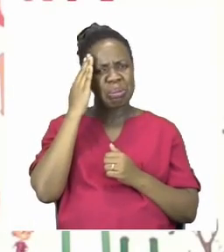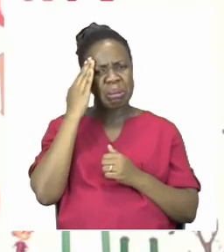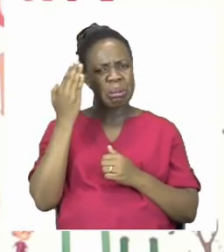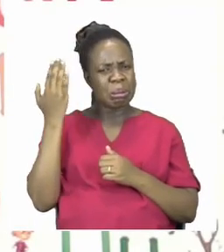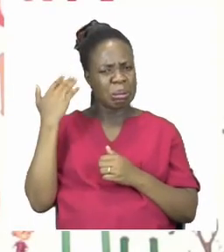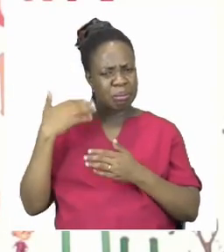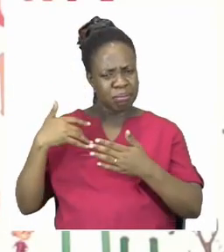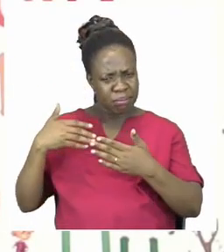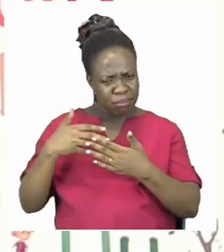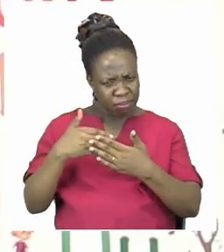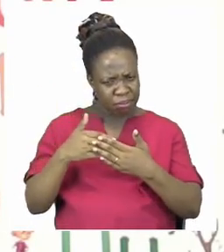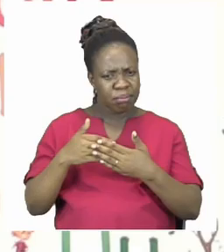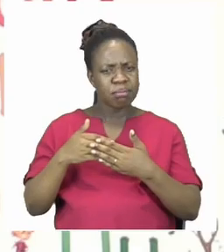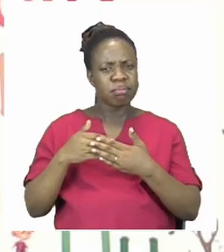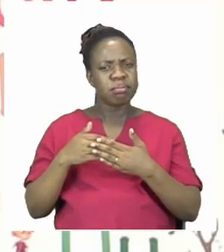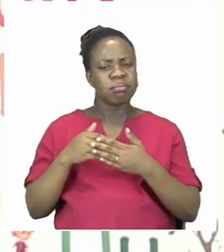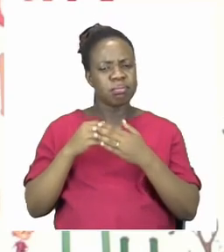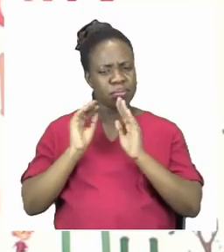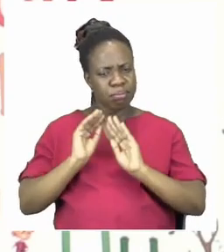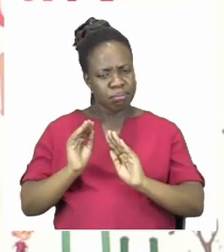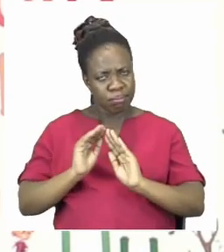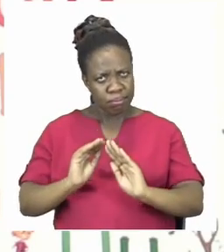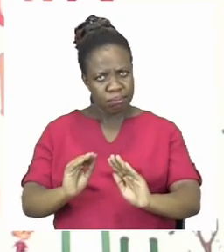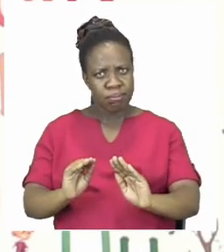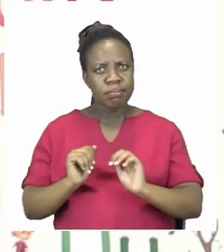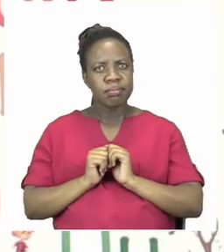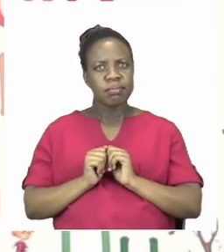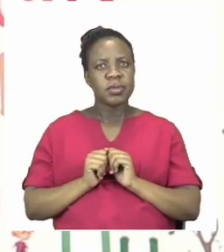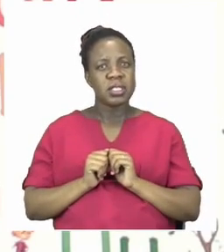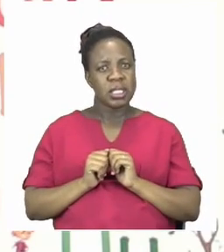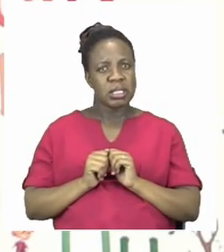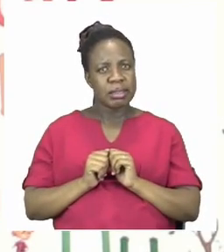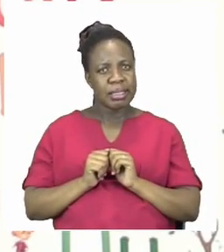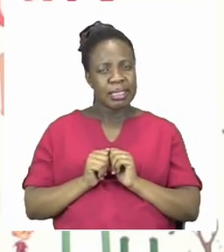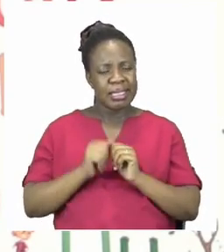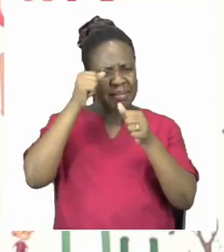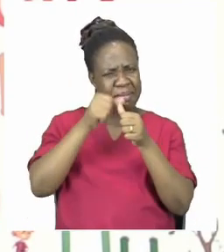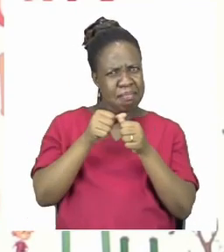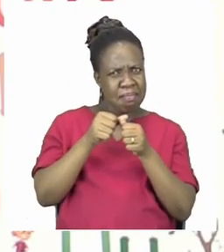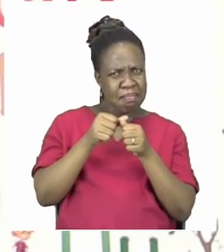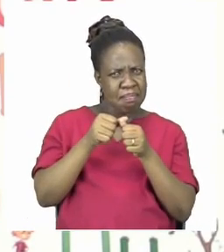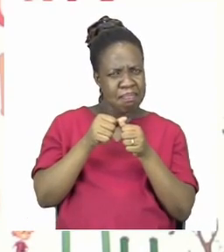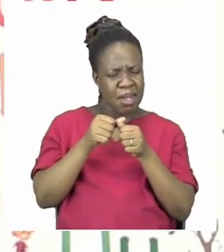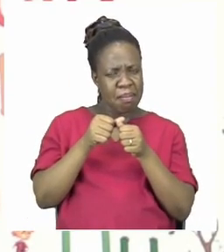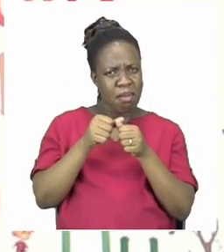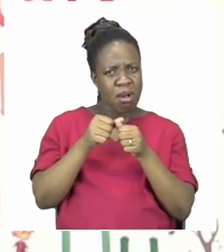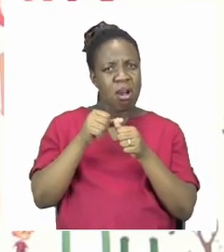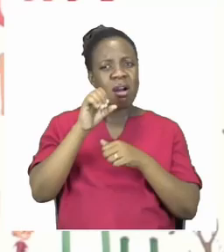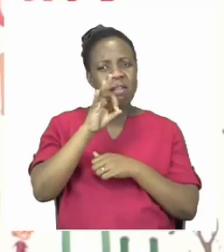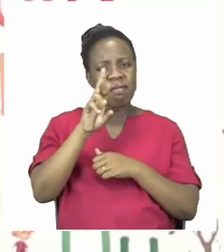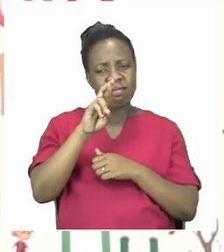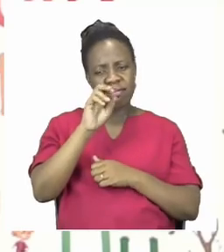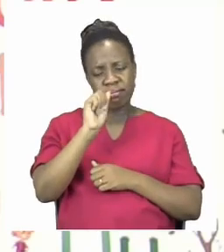them for you, but I just will remind you what each fraction is. The first fraction that we can see is half.